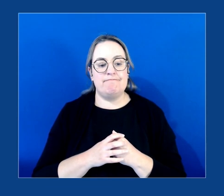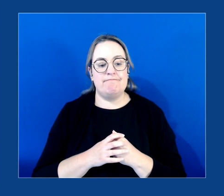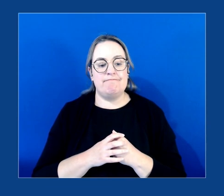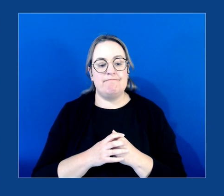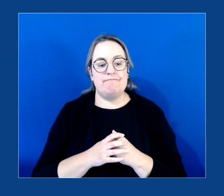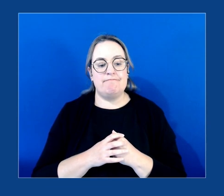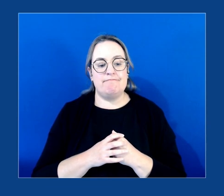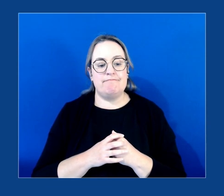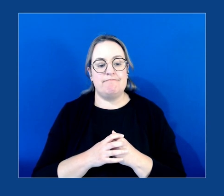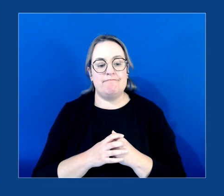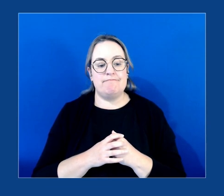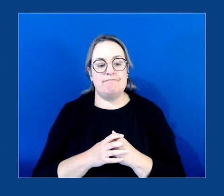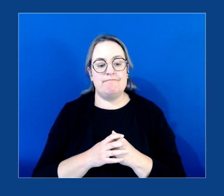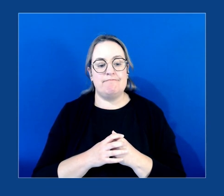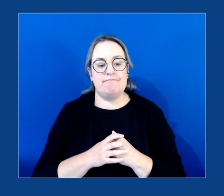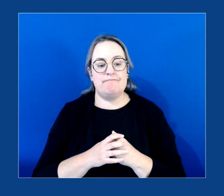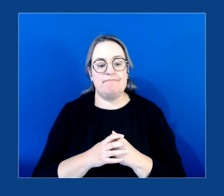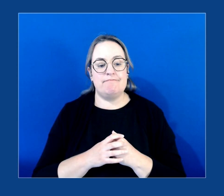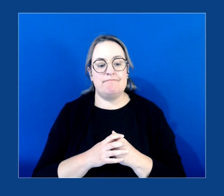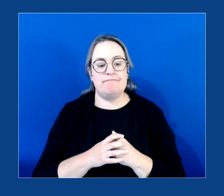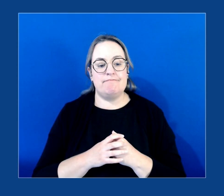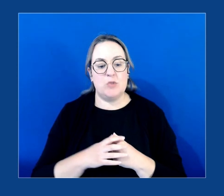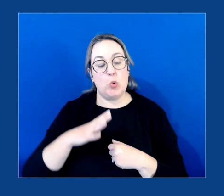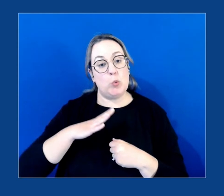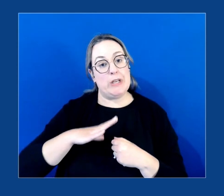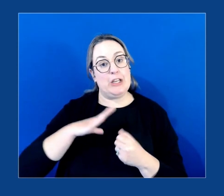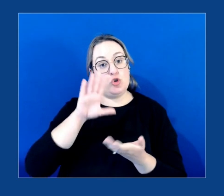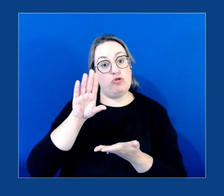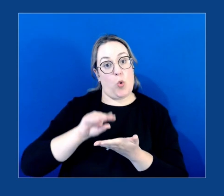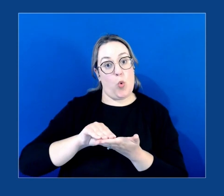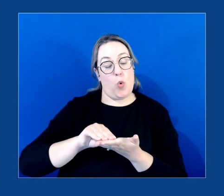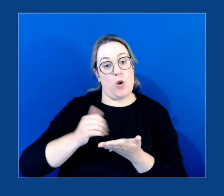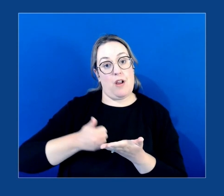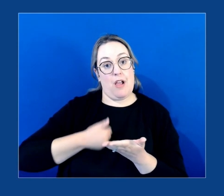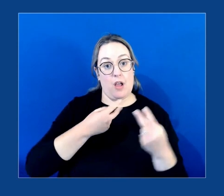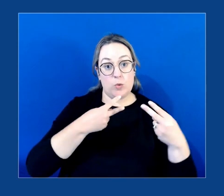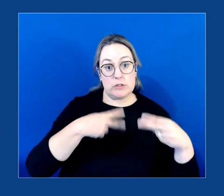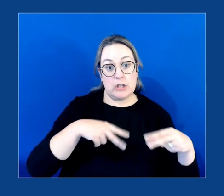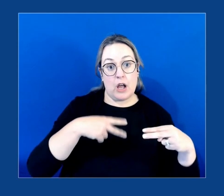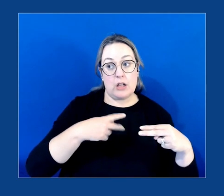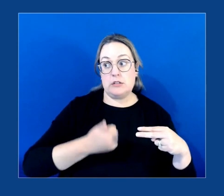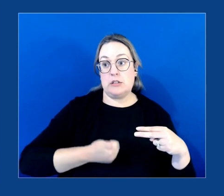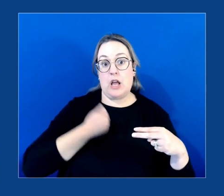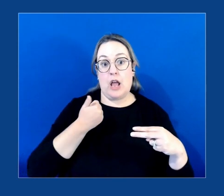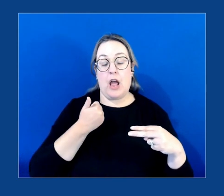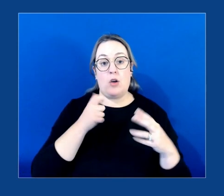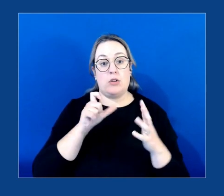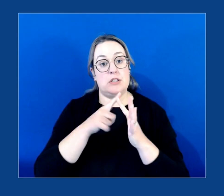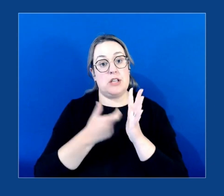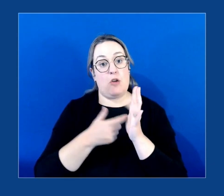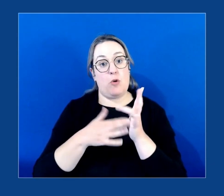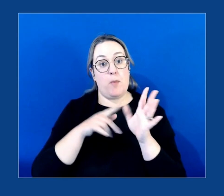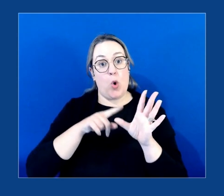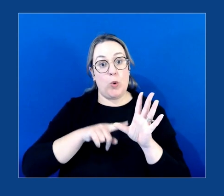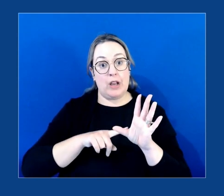Well, like Milbury need to be recorded, but some ceremonies are now not, well,